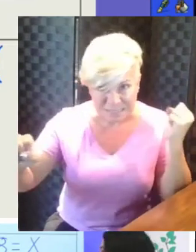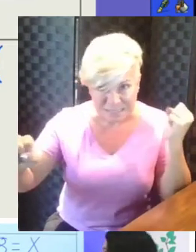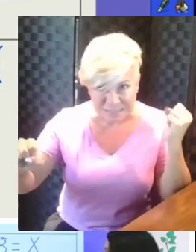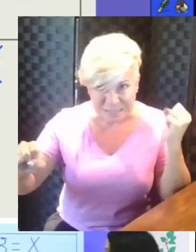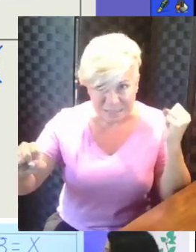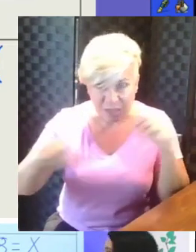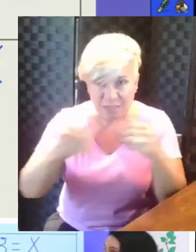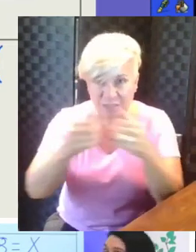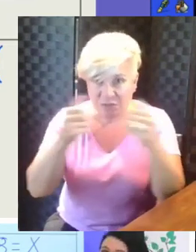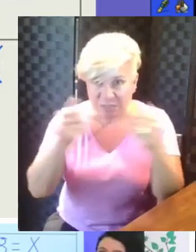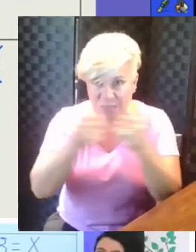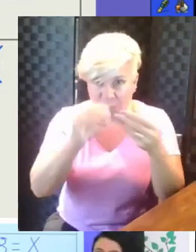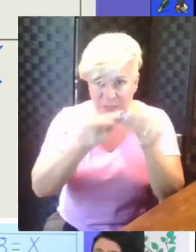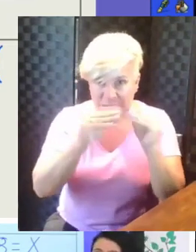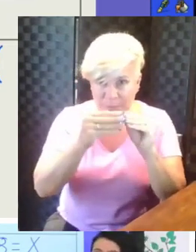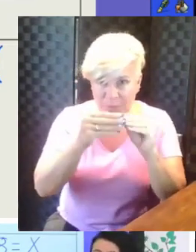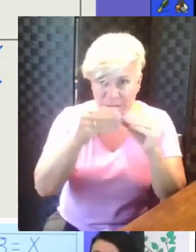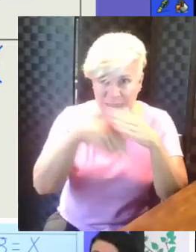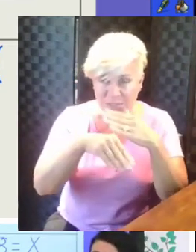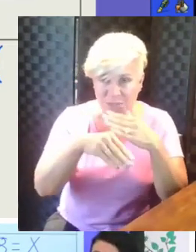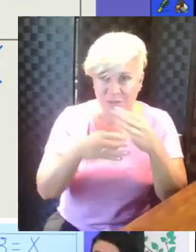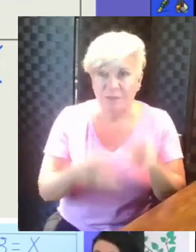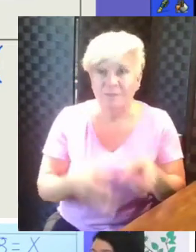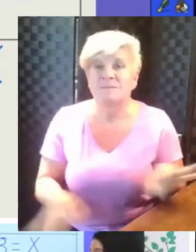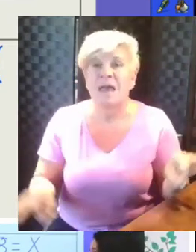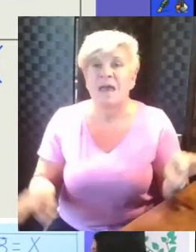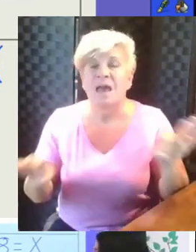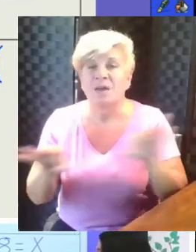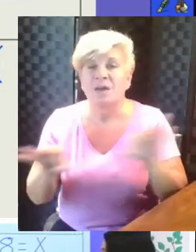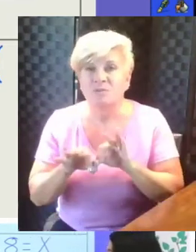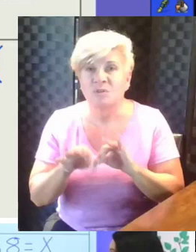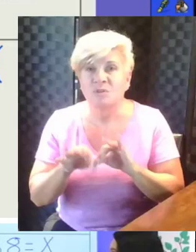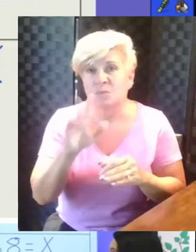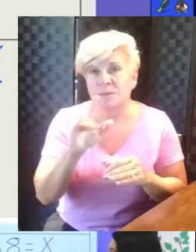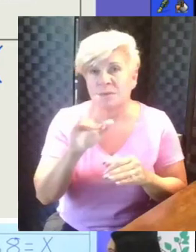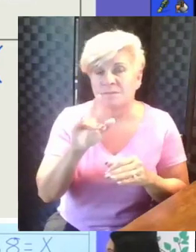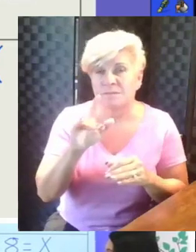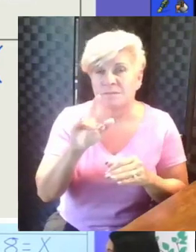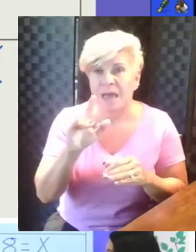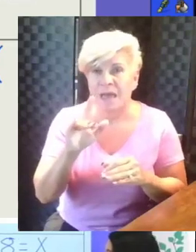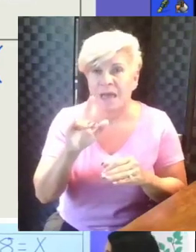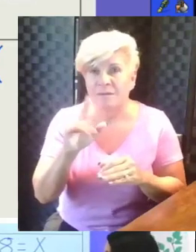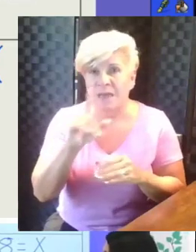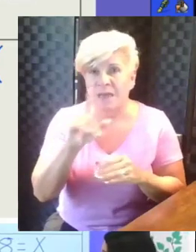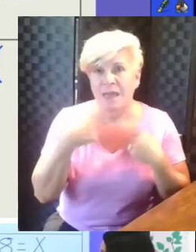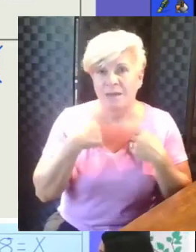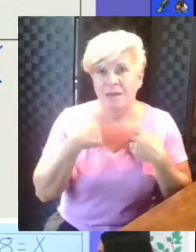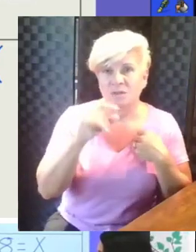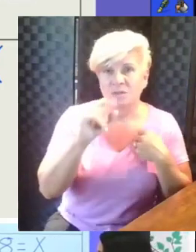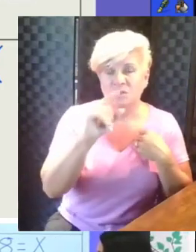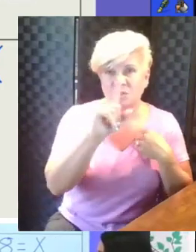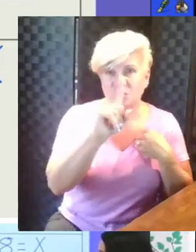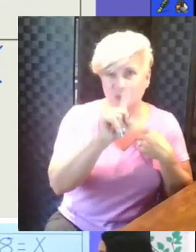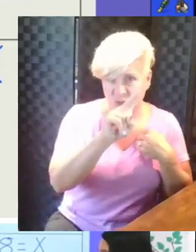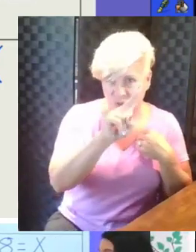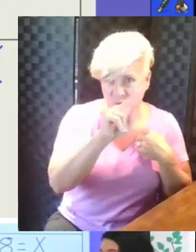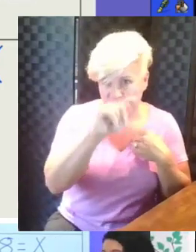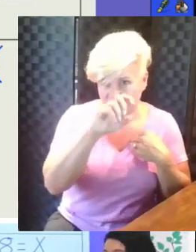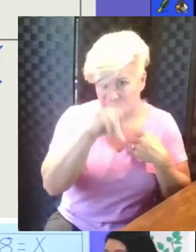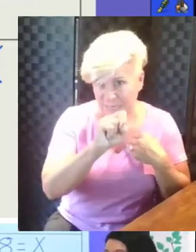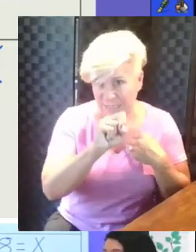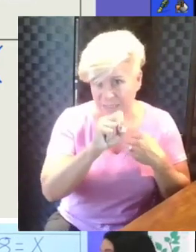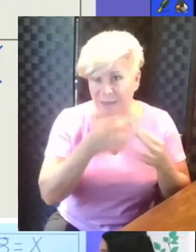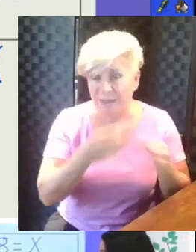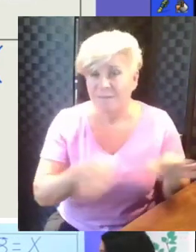You break each number into their value. So 25 would have 2 10s, which